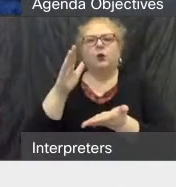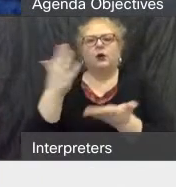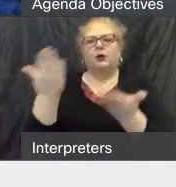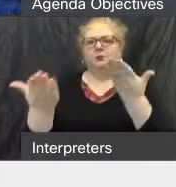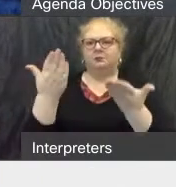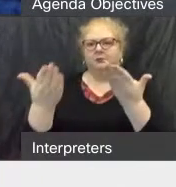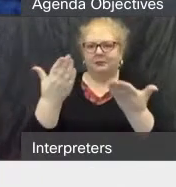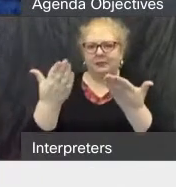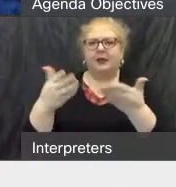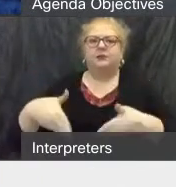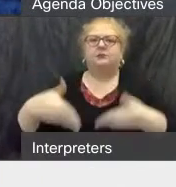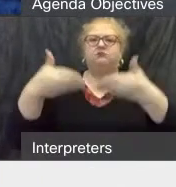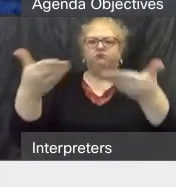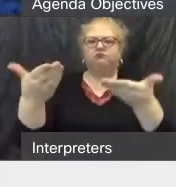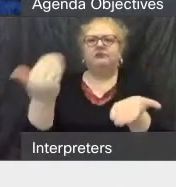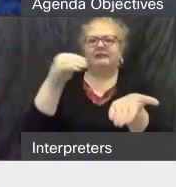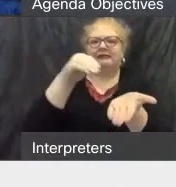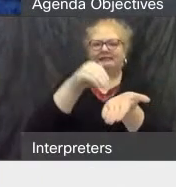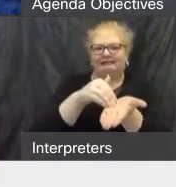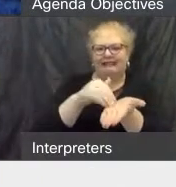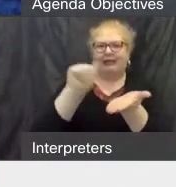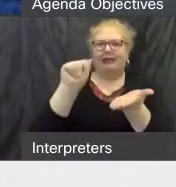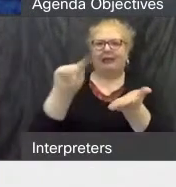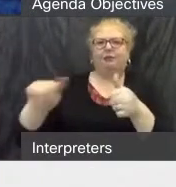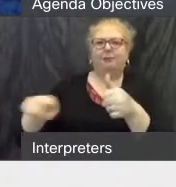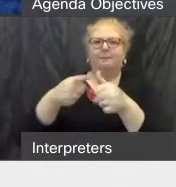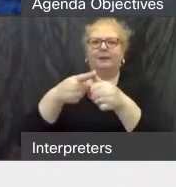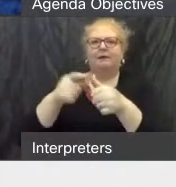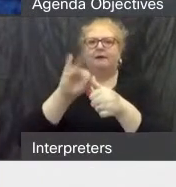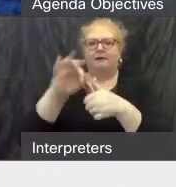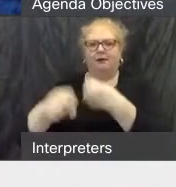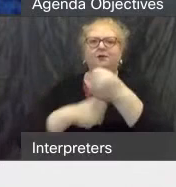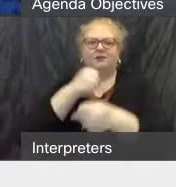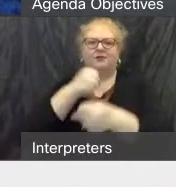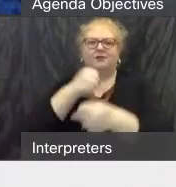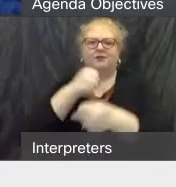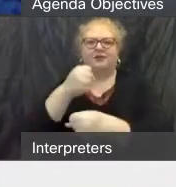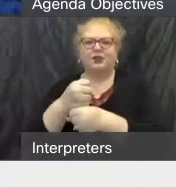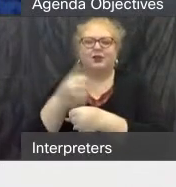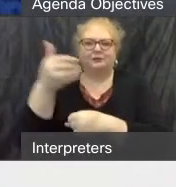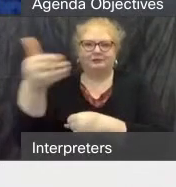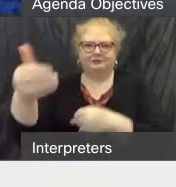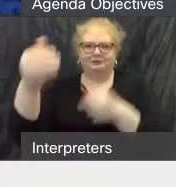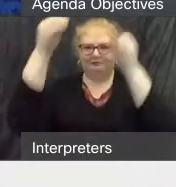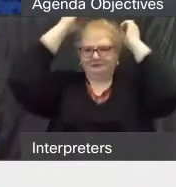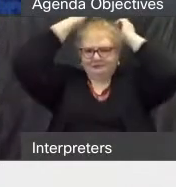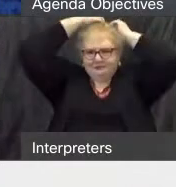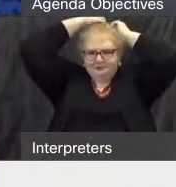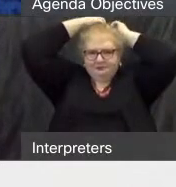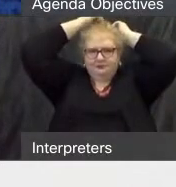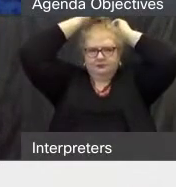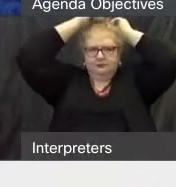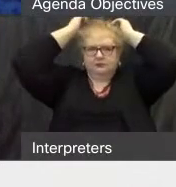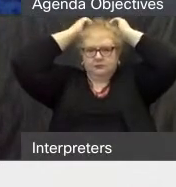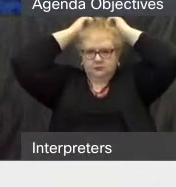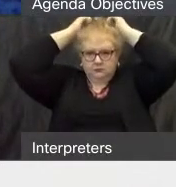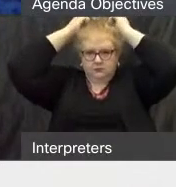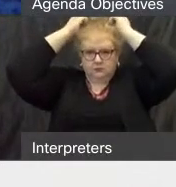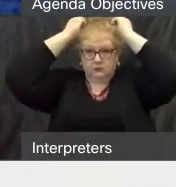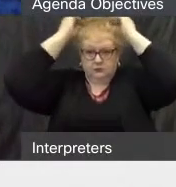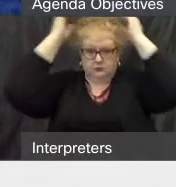the process. Maybe you can take that into consideration. Thank you. Thank you so much, Director Warwick. Director